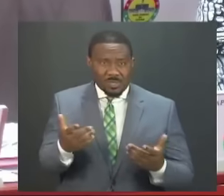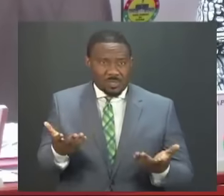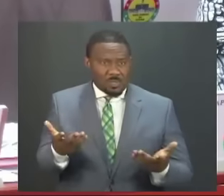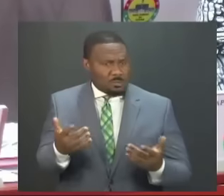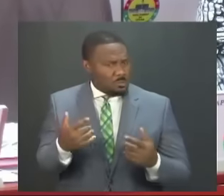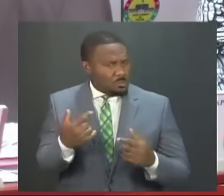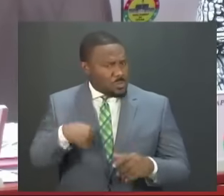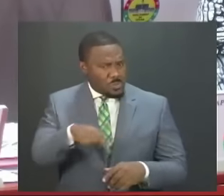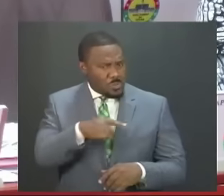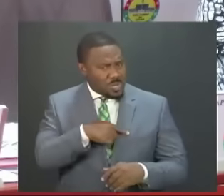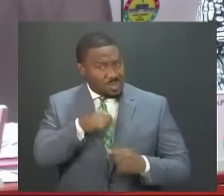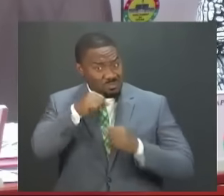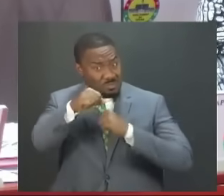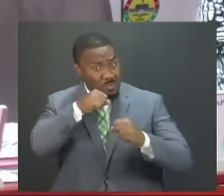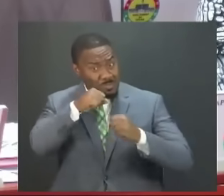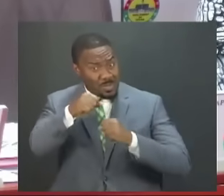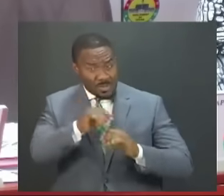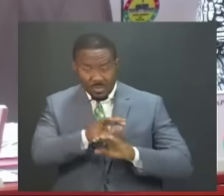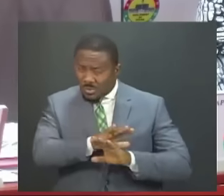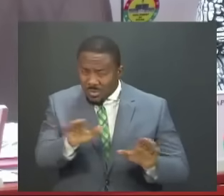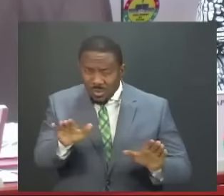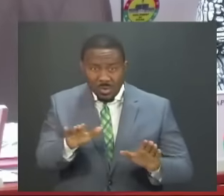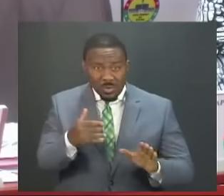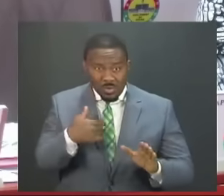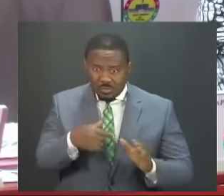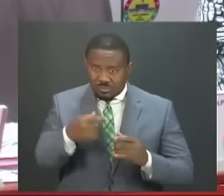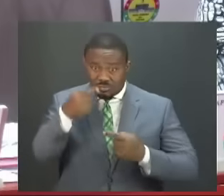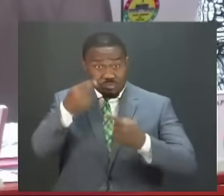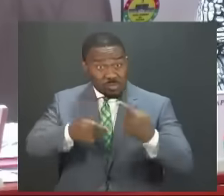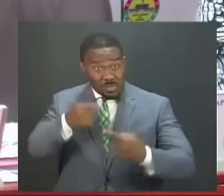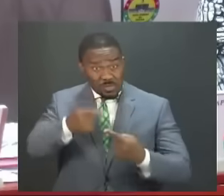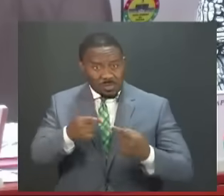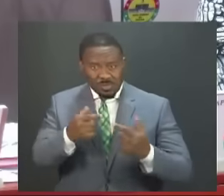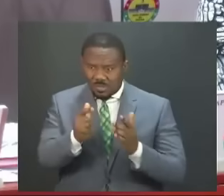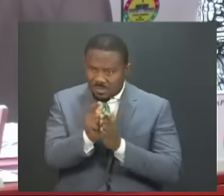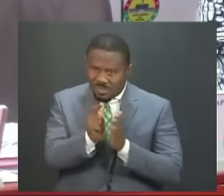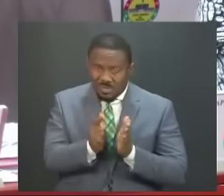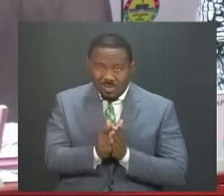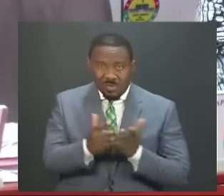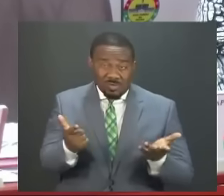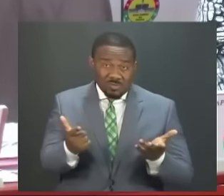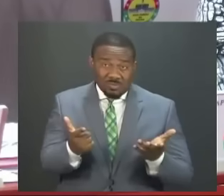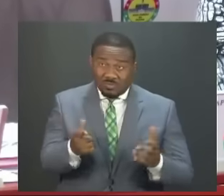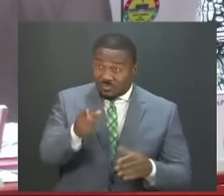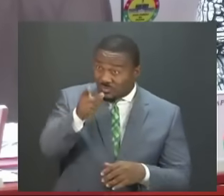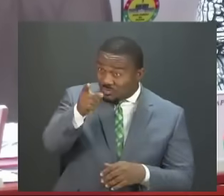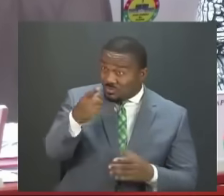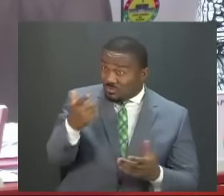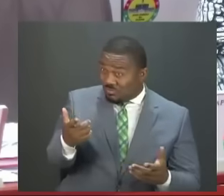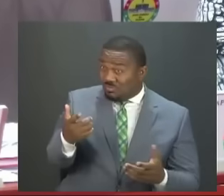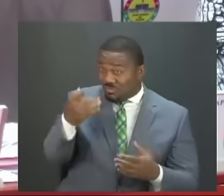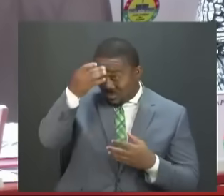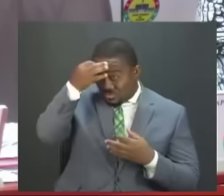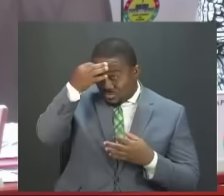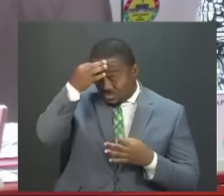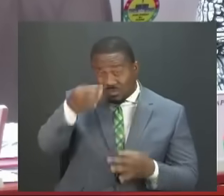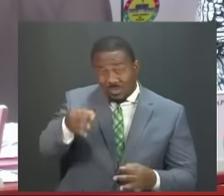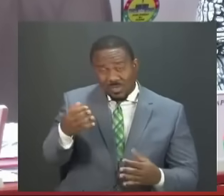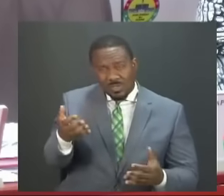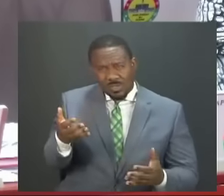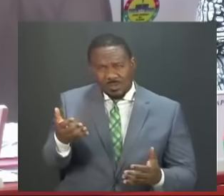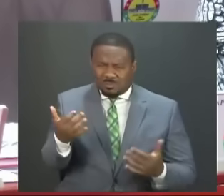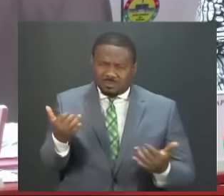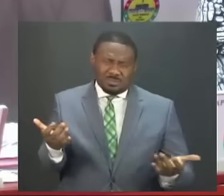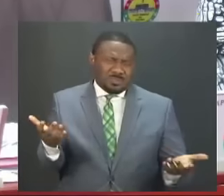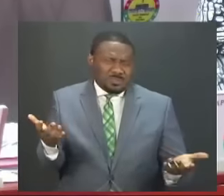are here to argue law and for you to determine. So this kind of attack that